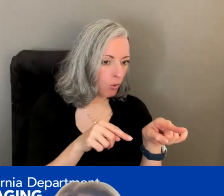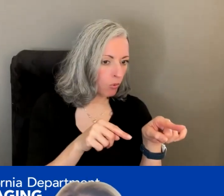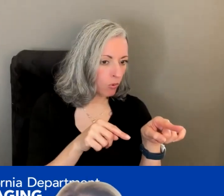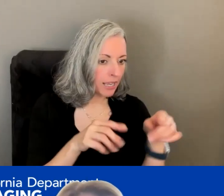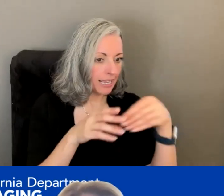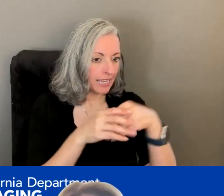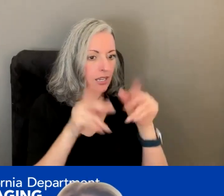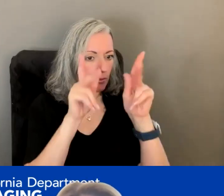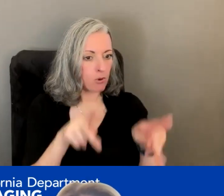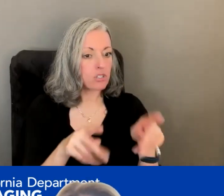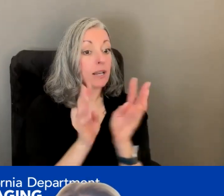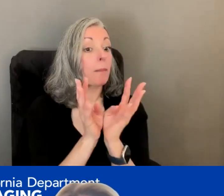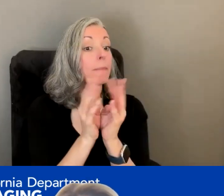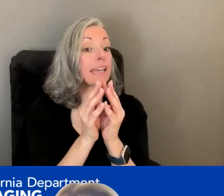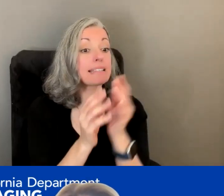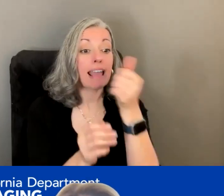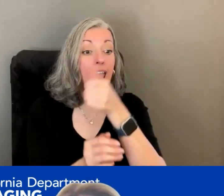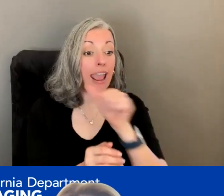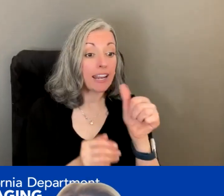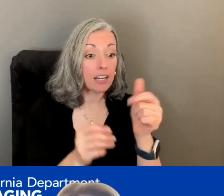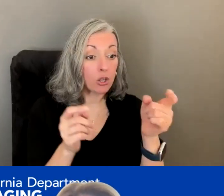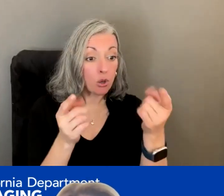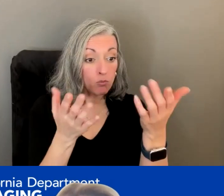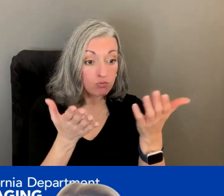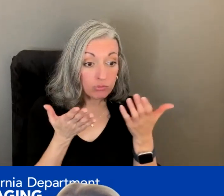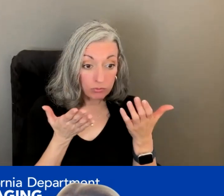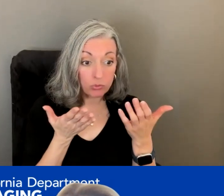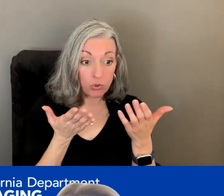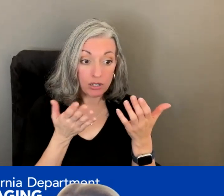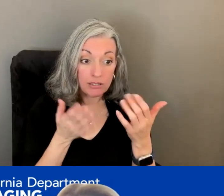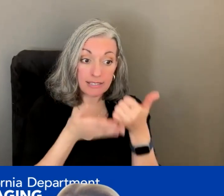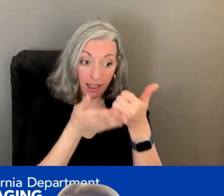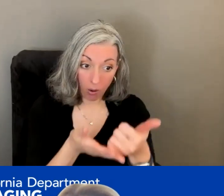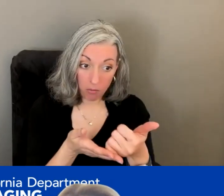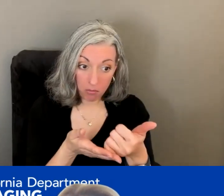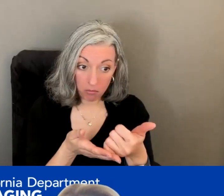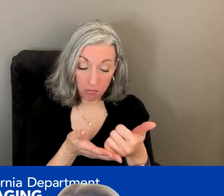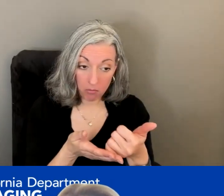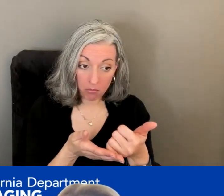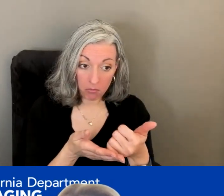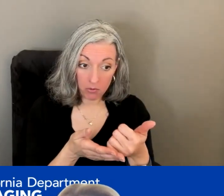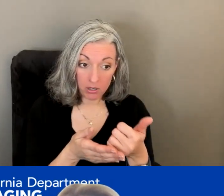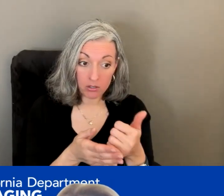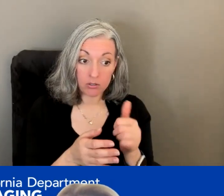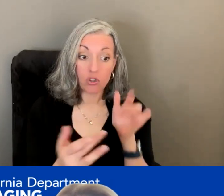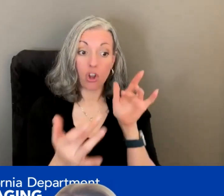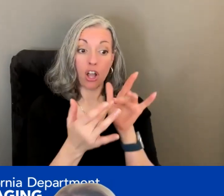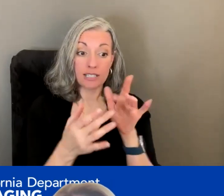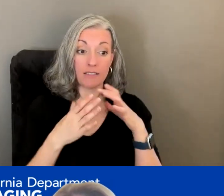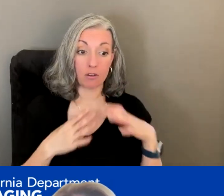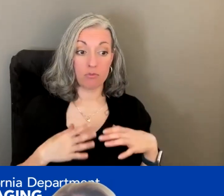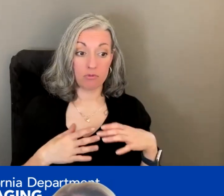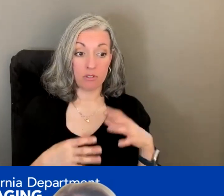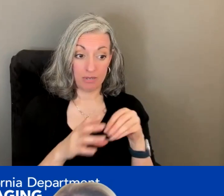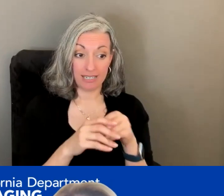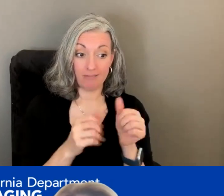in-person meetings. Anything we can do to help ensure that we're truly reaching the consumers that we need to be in this work.